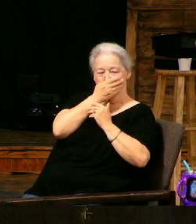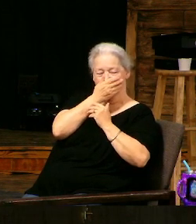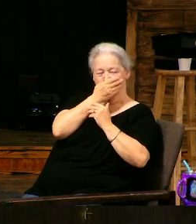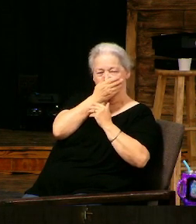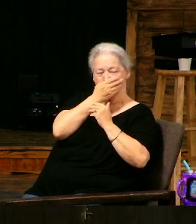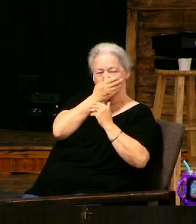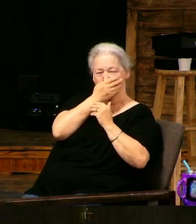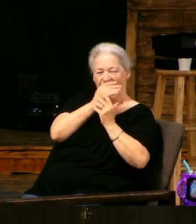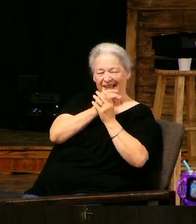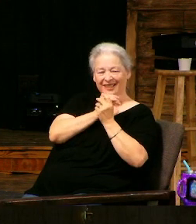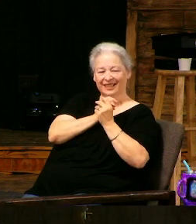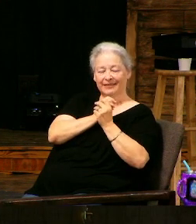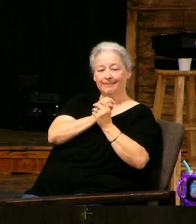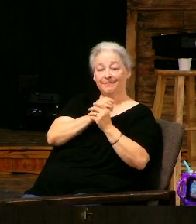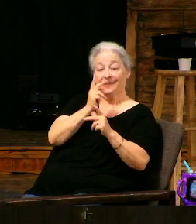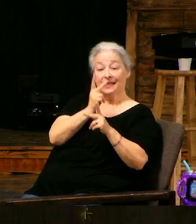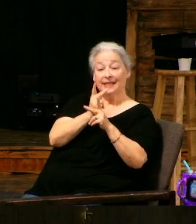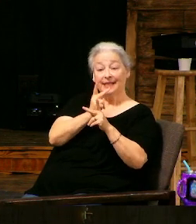Keep that in mind.